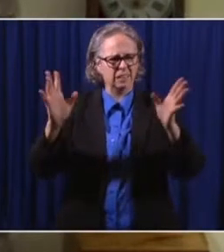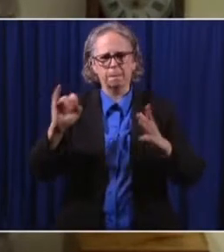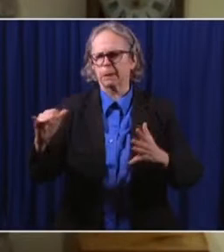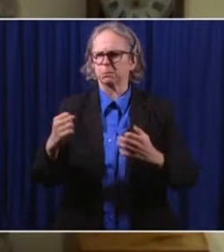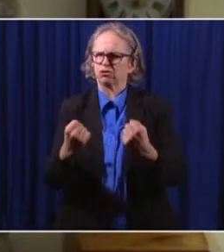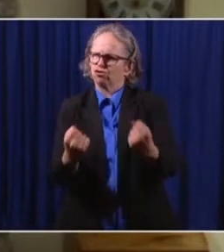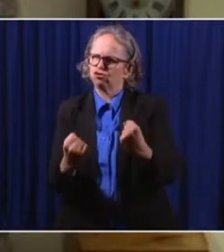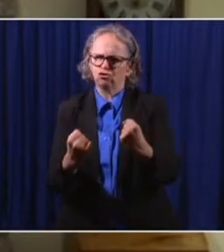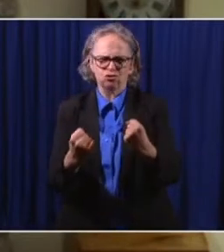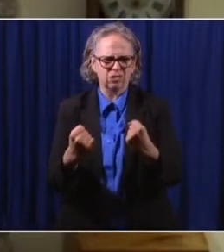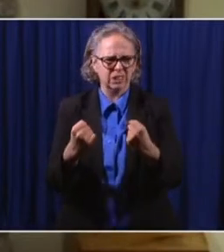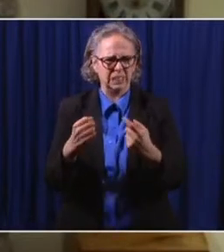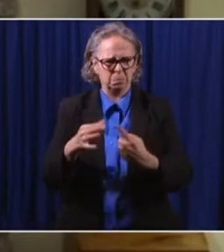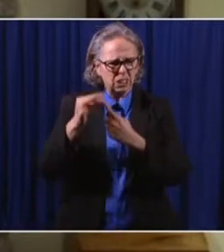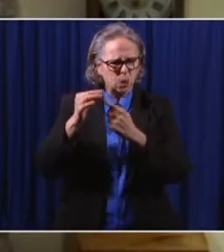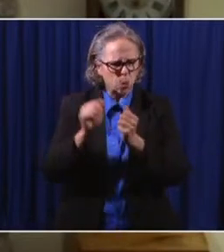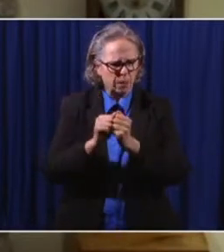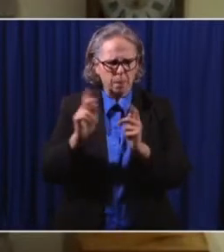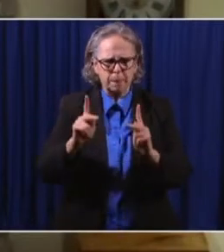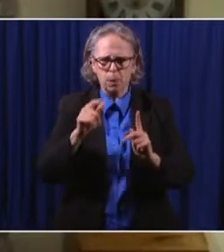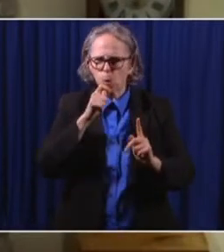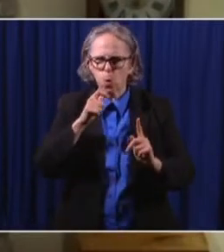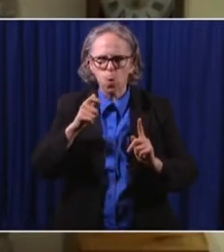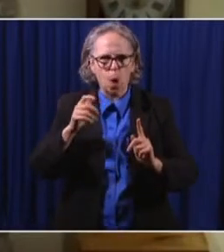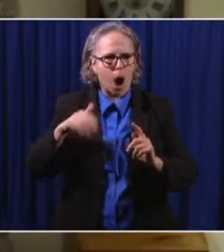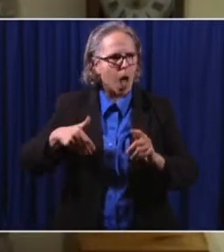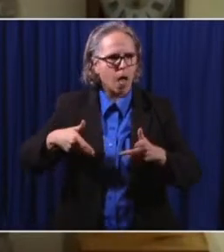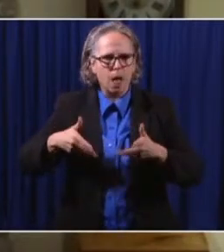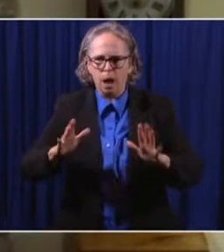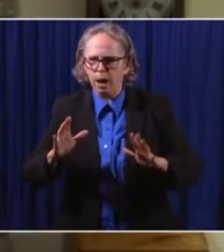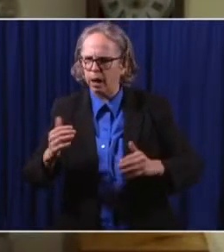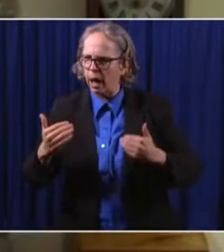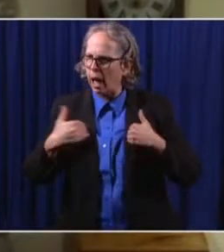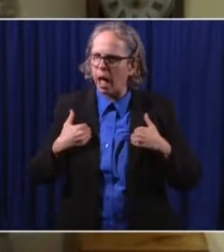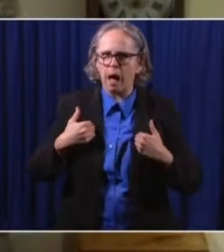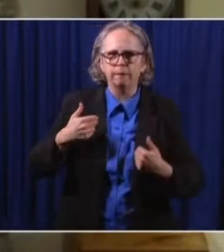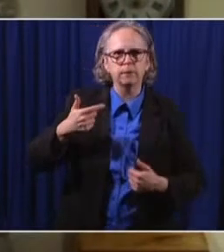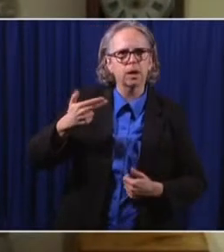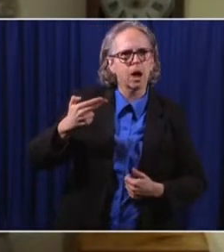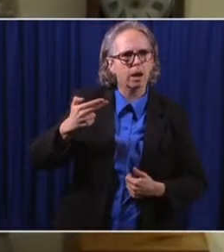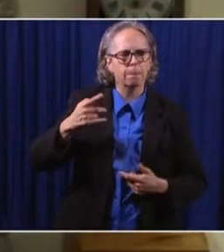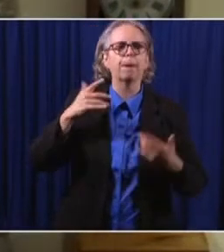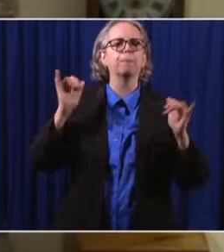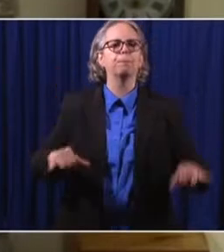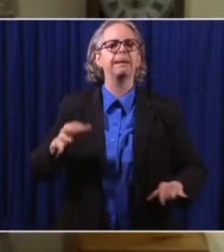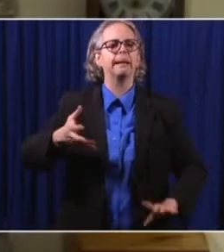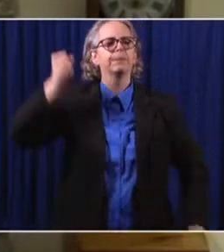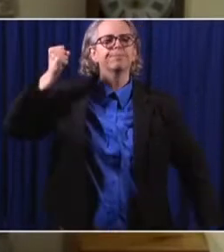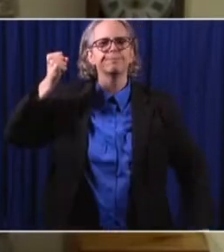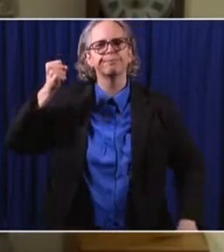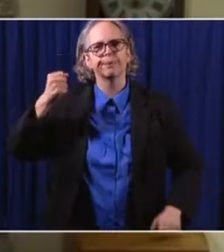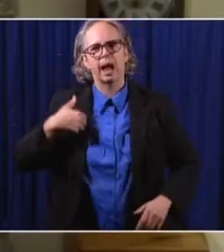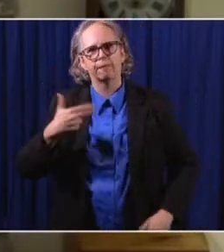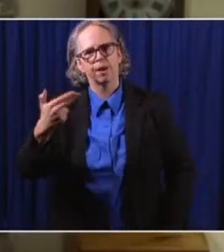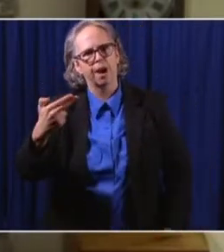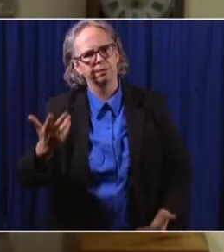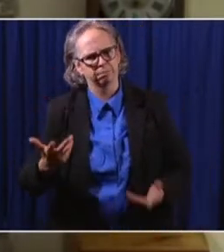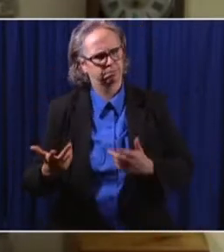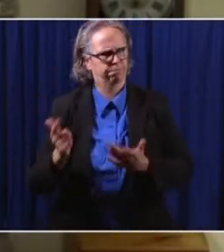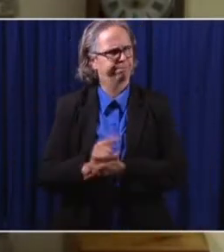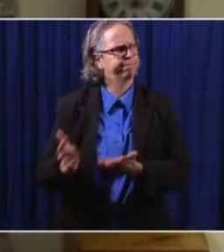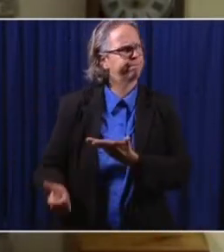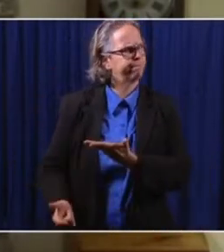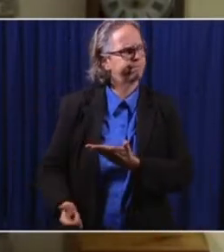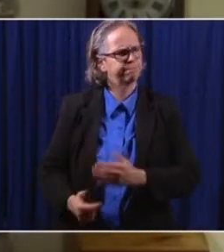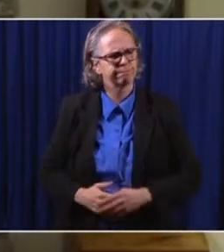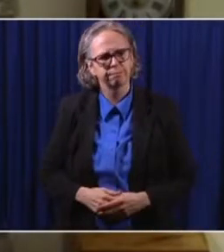no right to use a gun, people who are convicted felons who are not supposed to have guns in the first place. Since last week,